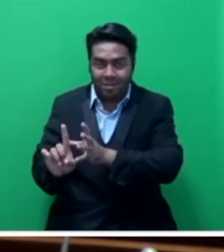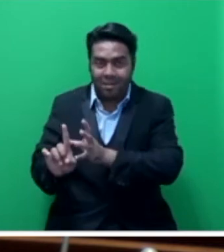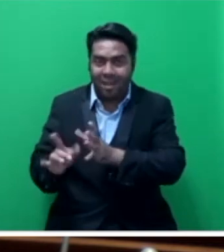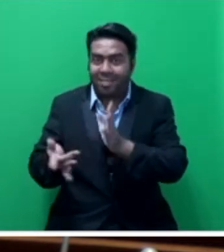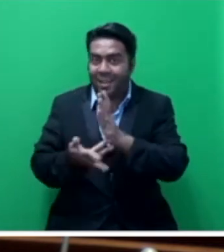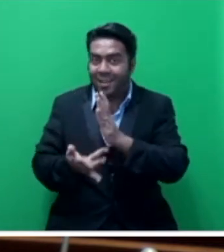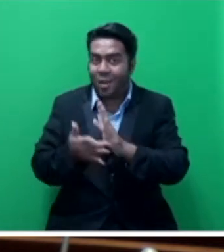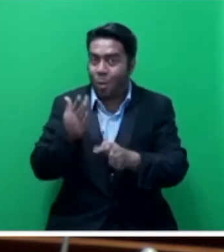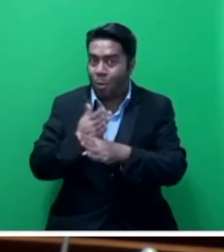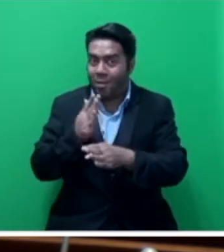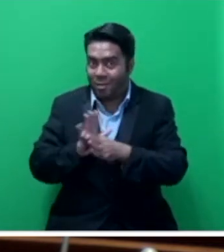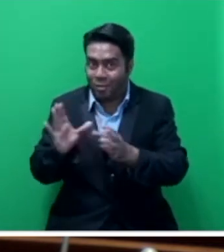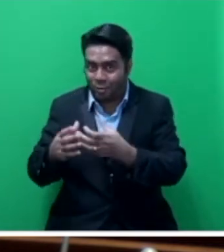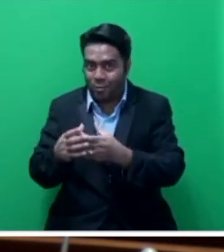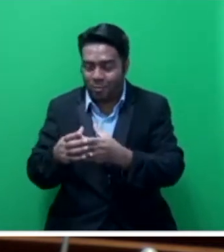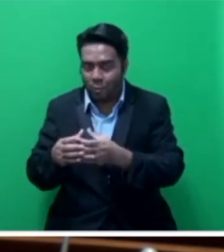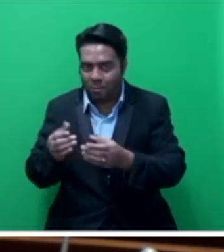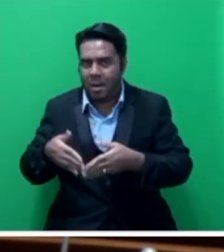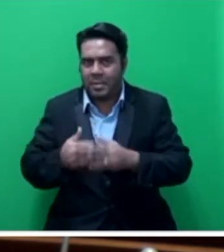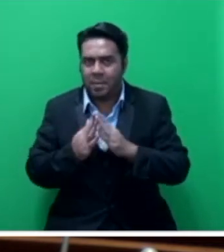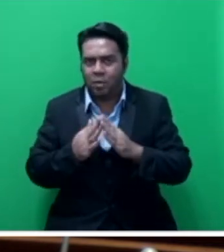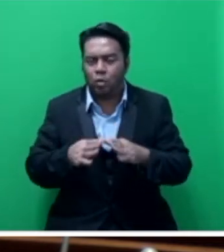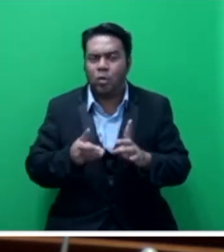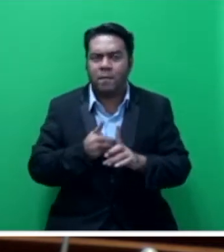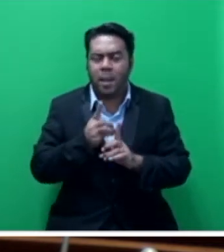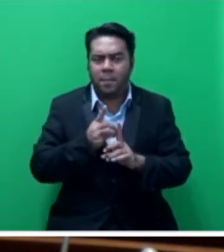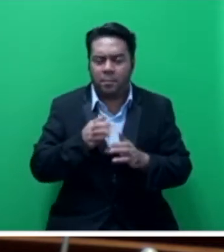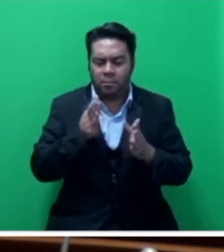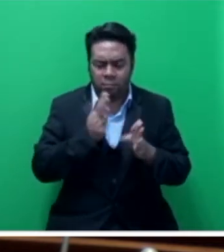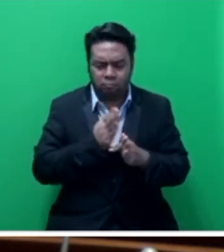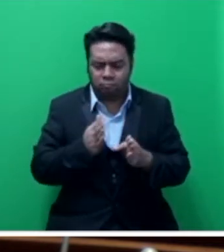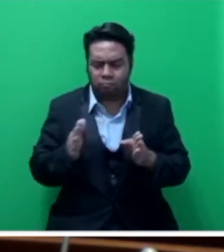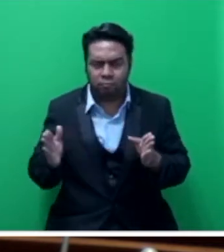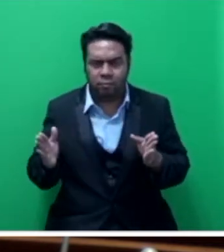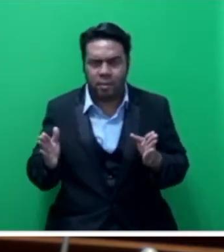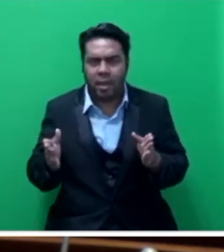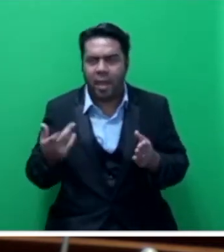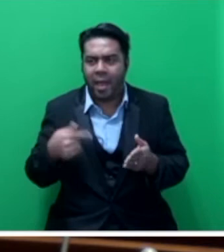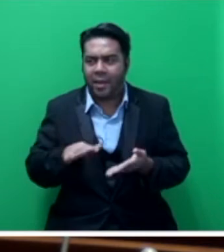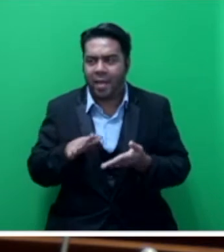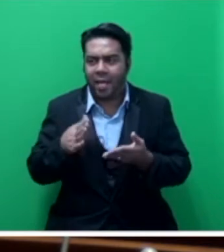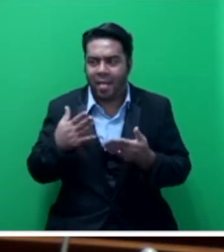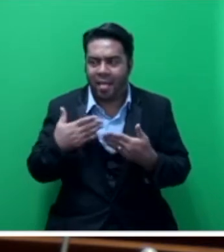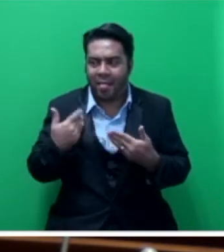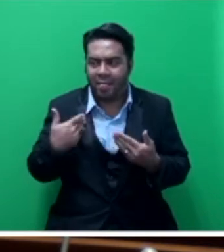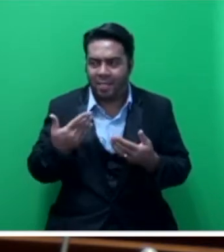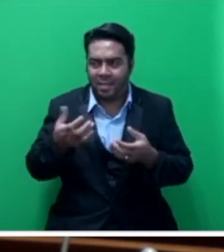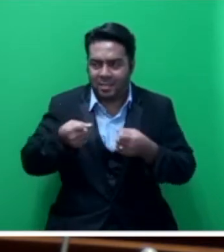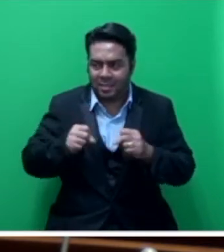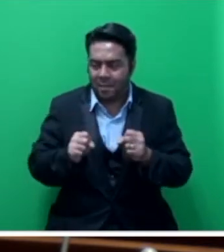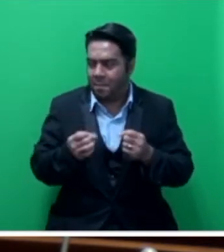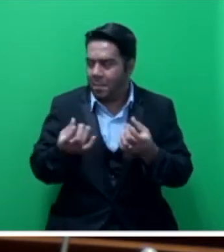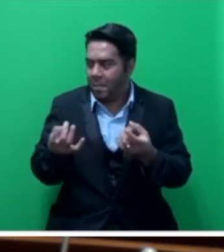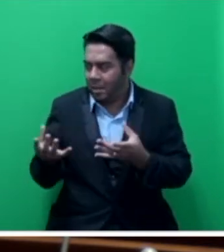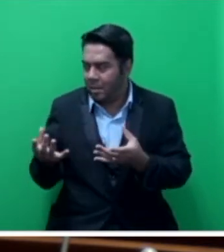will be established to develop operational matters and health system preparedness. Mr. Speaker, sir, we have not forgotten